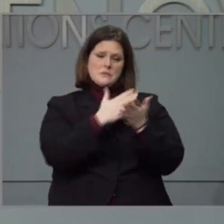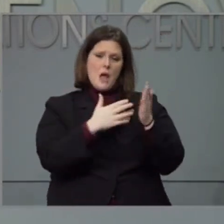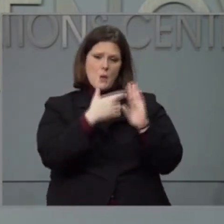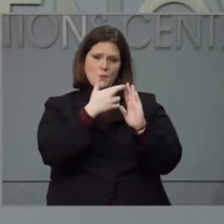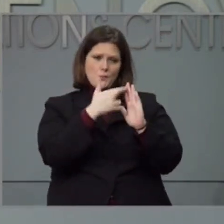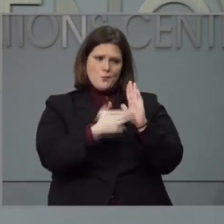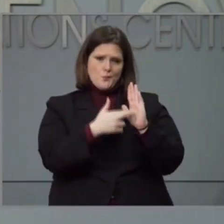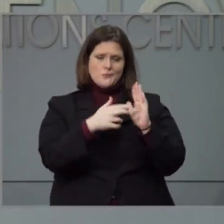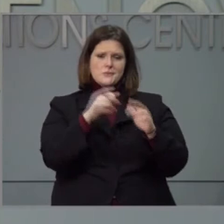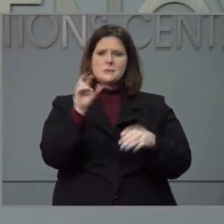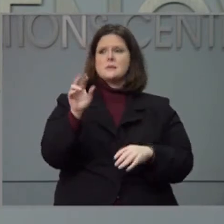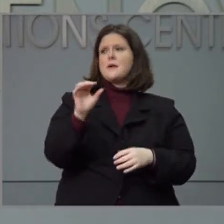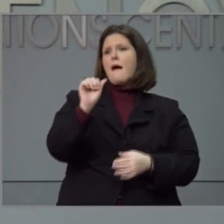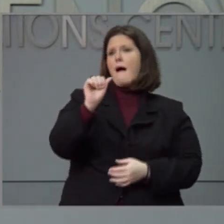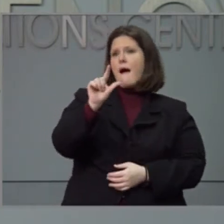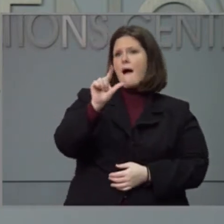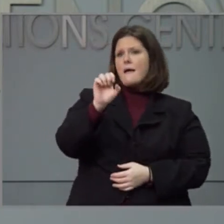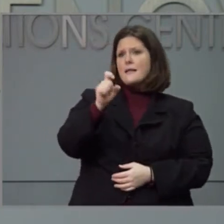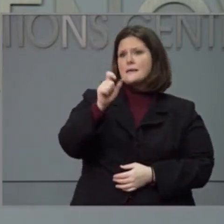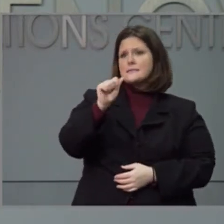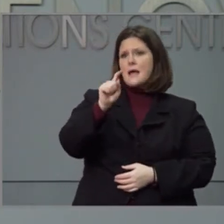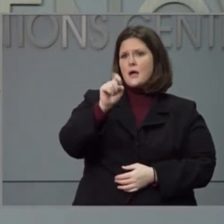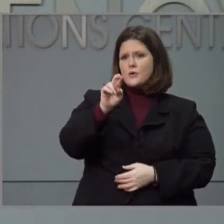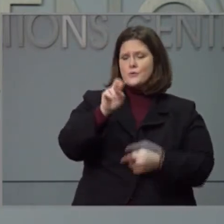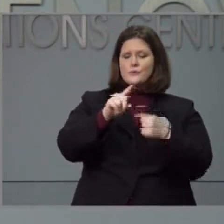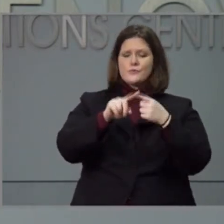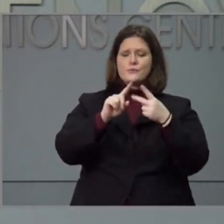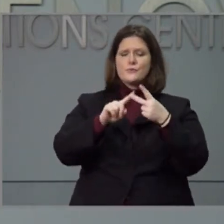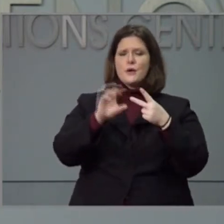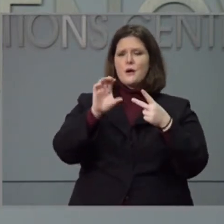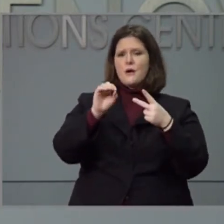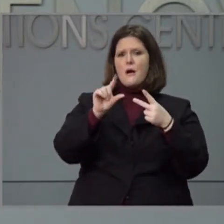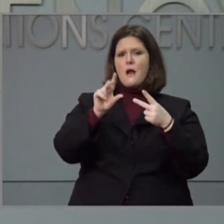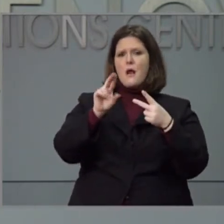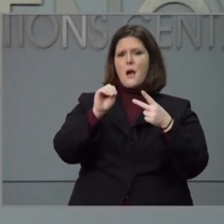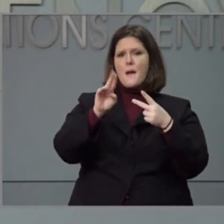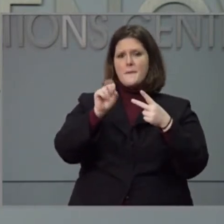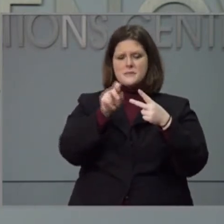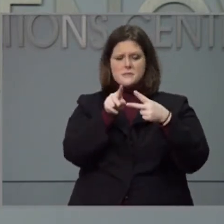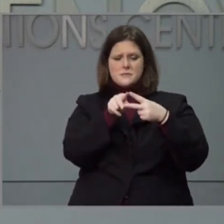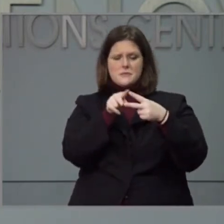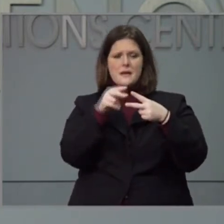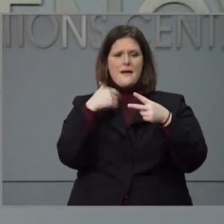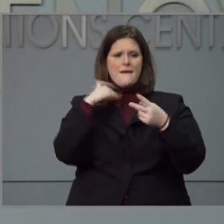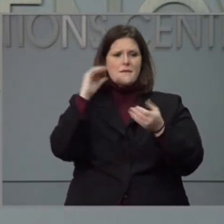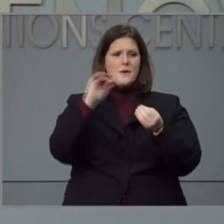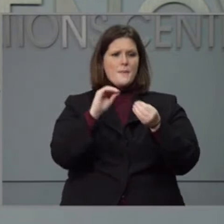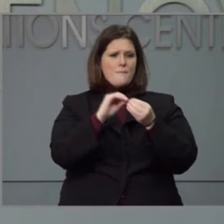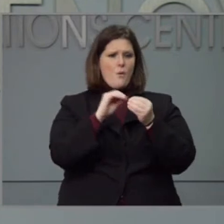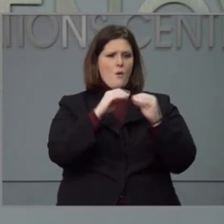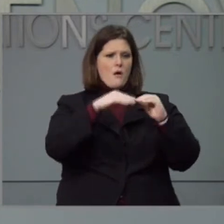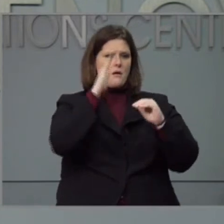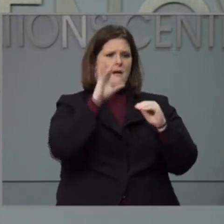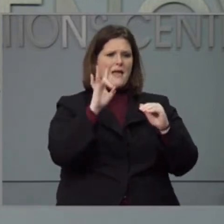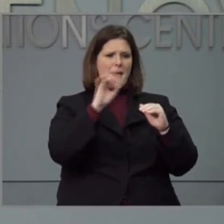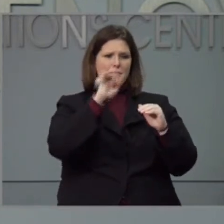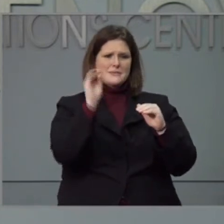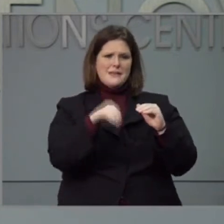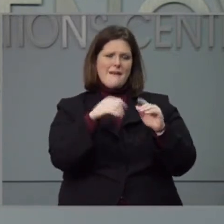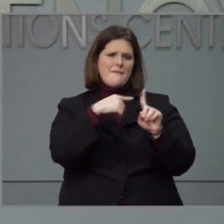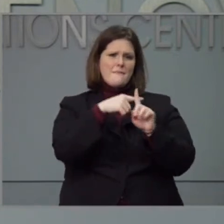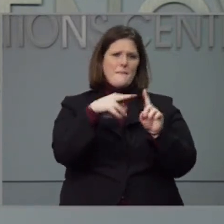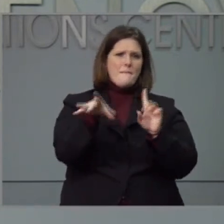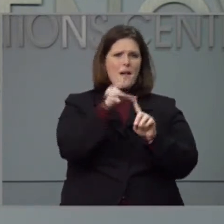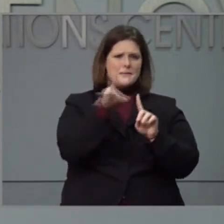2 counties, Alexander and Columbus, they seem to be top in percent positive in cases, far exceeding most of the other portions